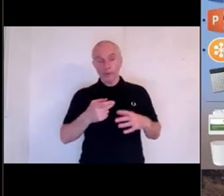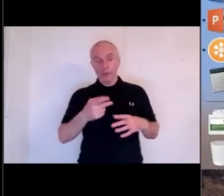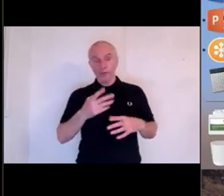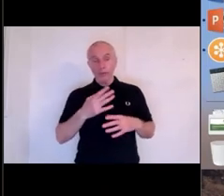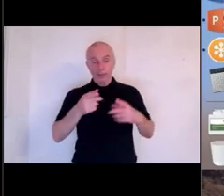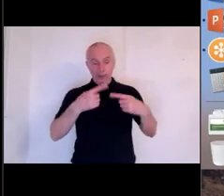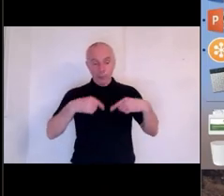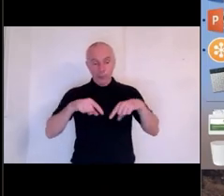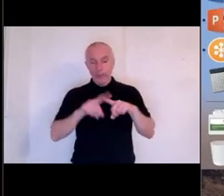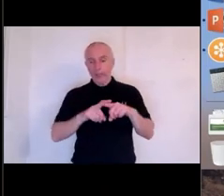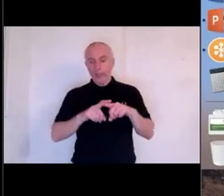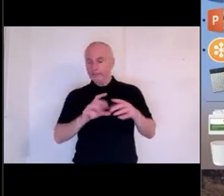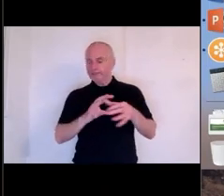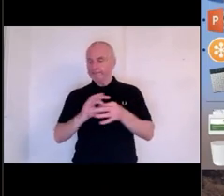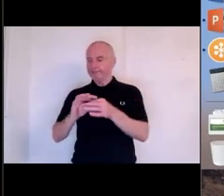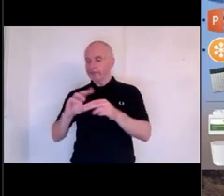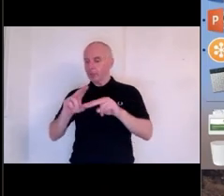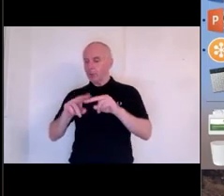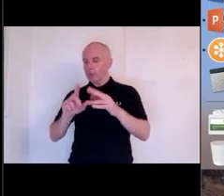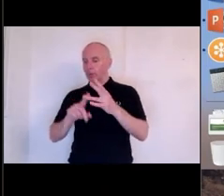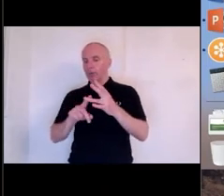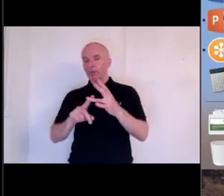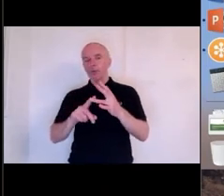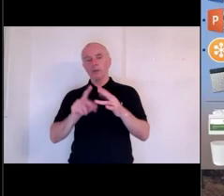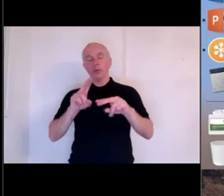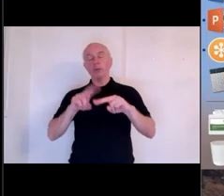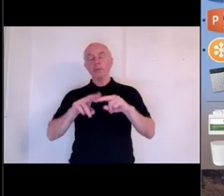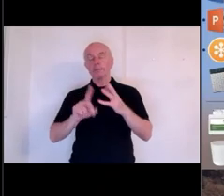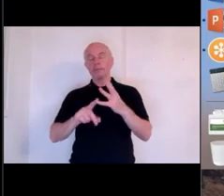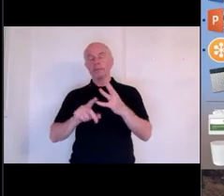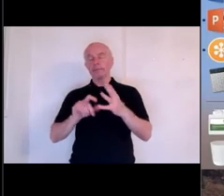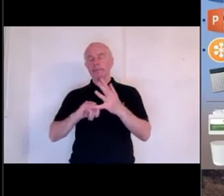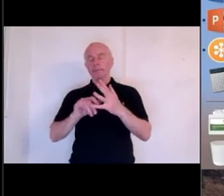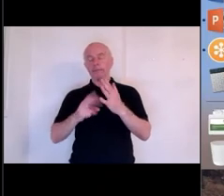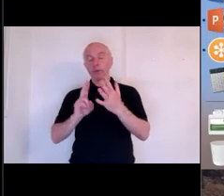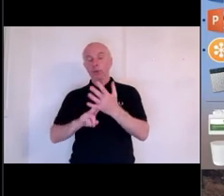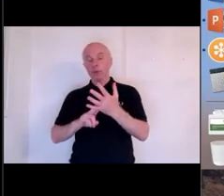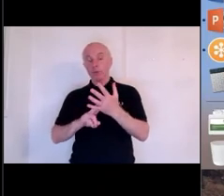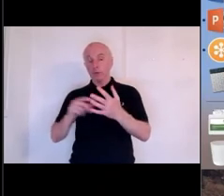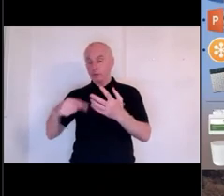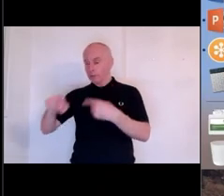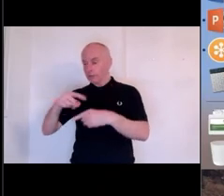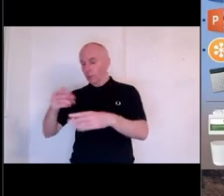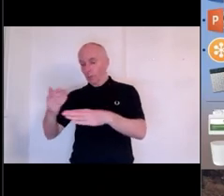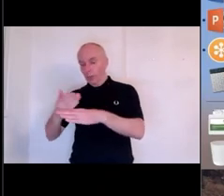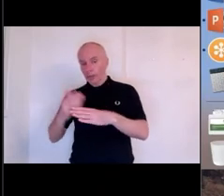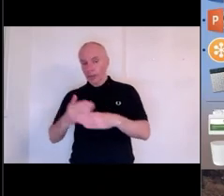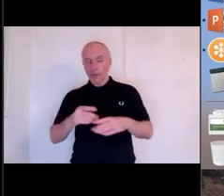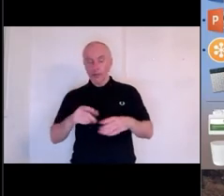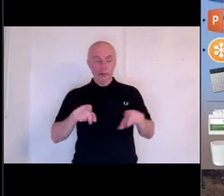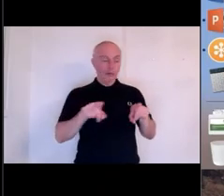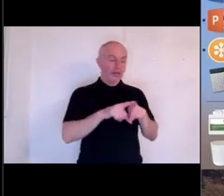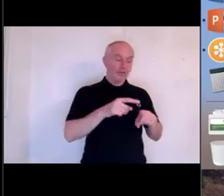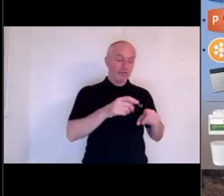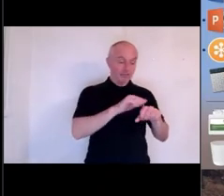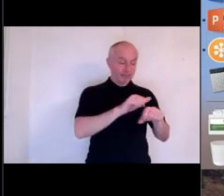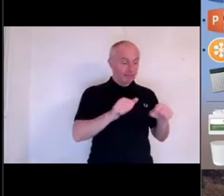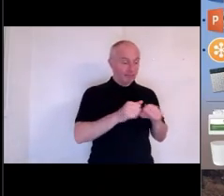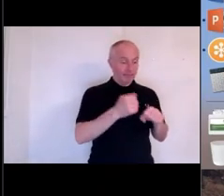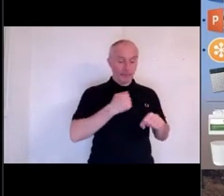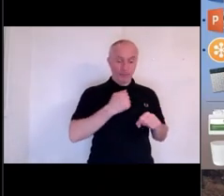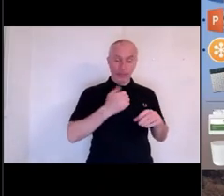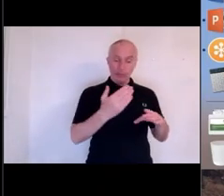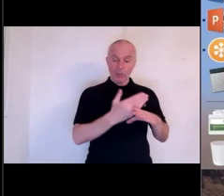community to understand their needs. And within that process, that actually happens at kind of an international level. We